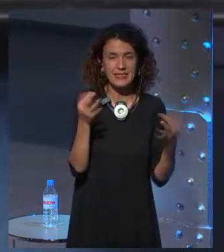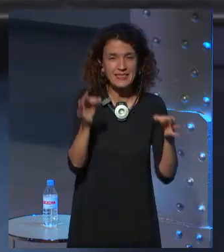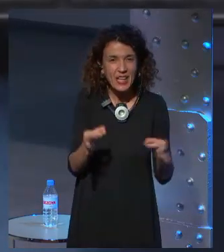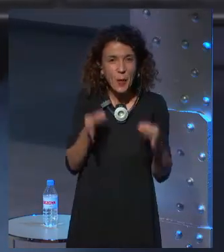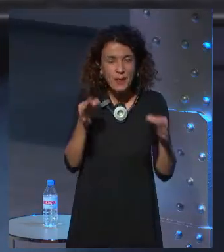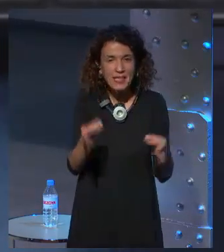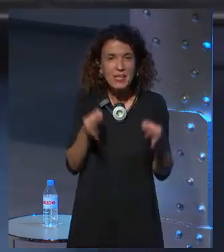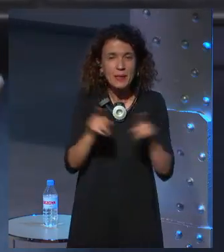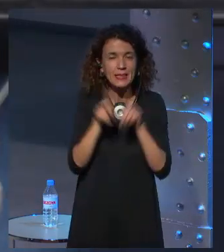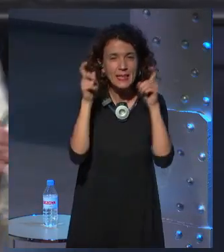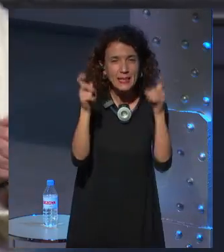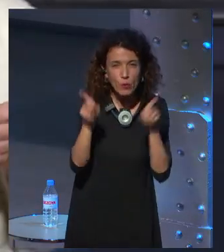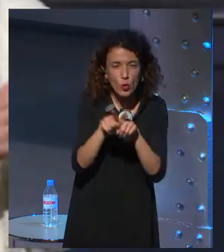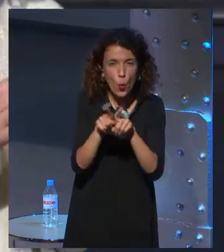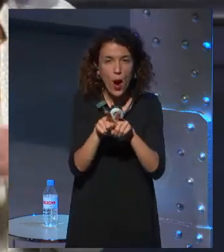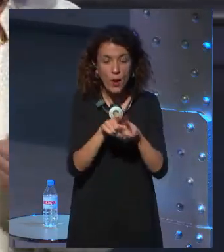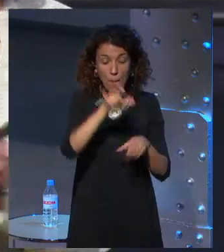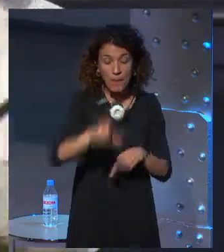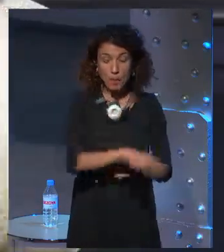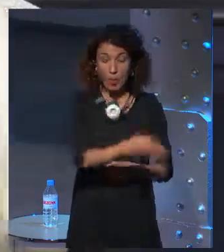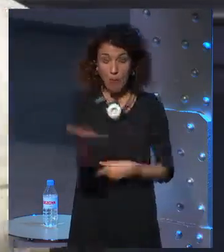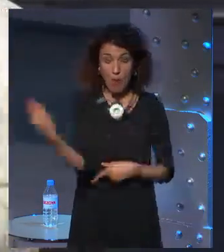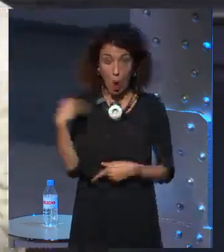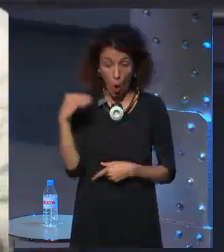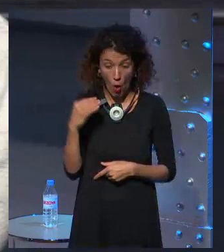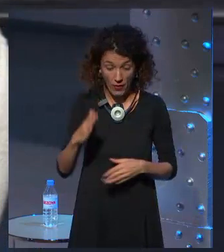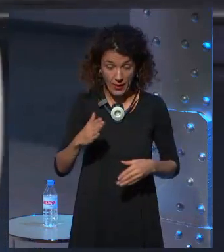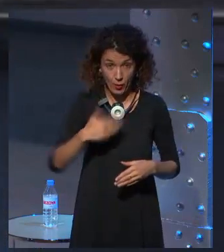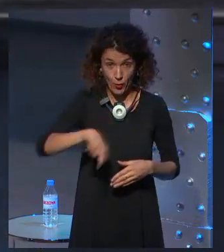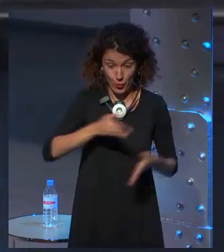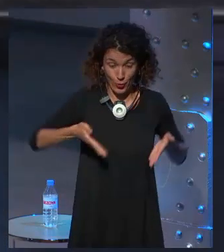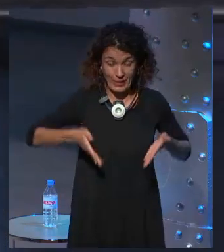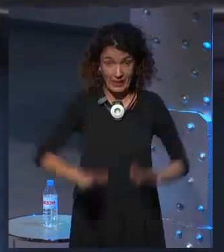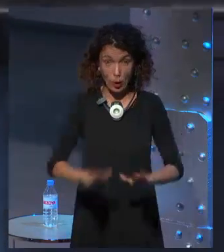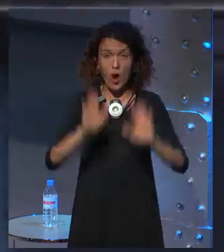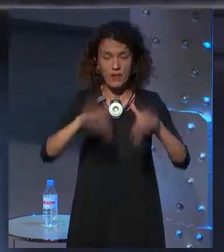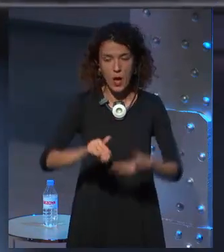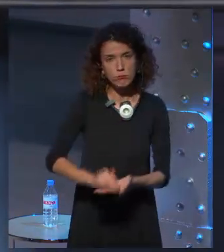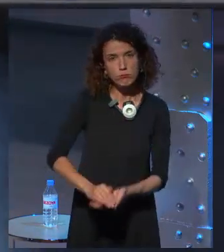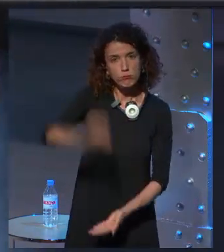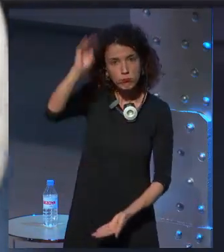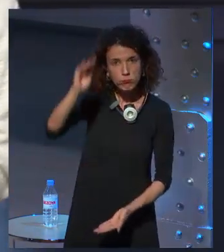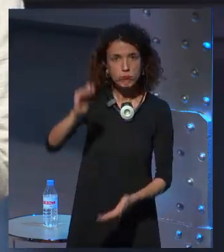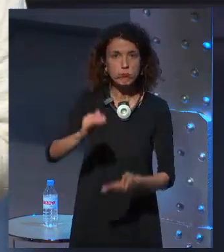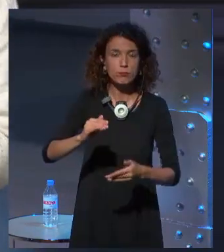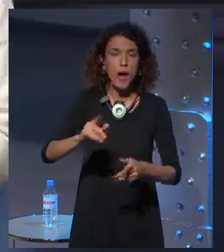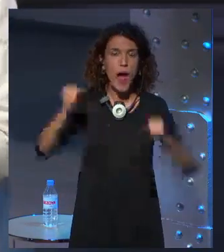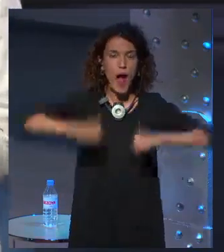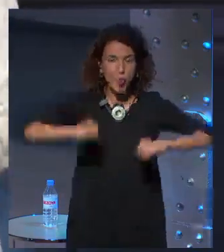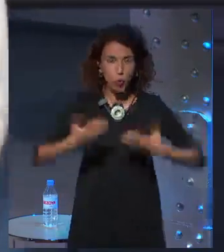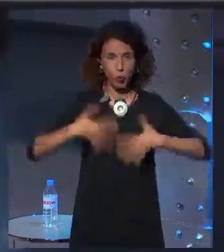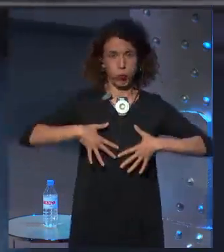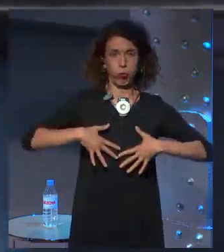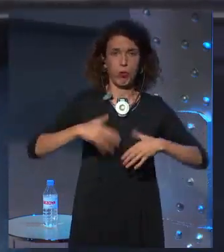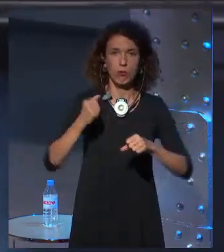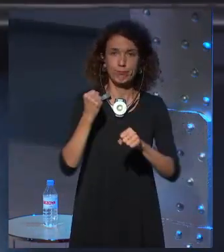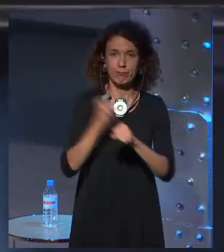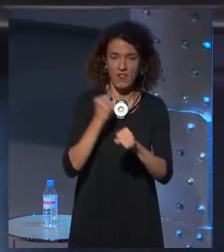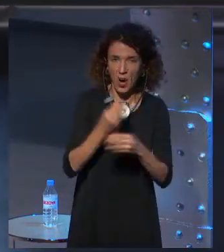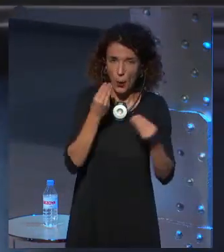young people and our children are growing up to be productive and successful adults, and that they can participate